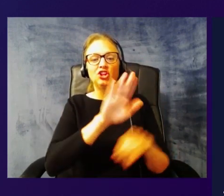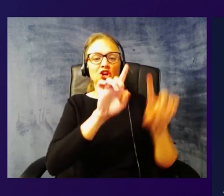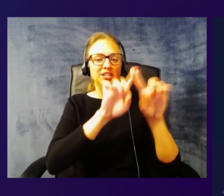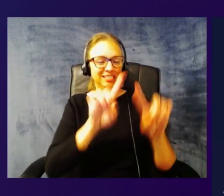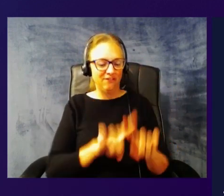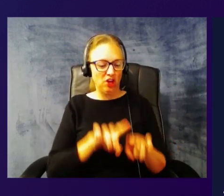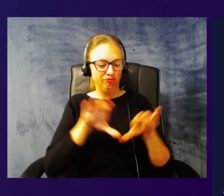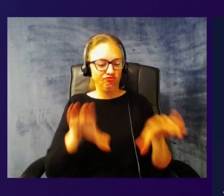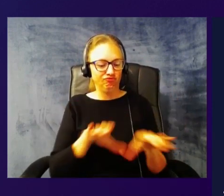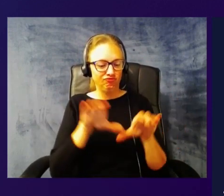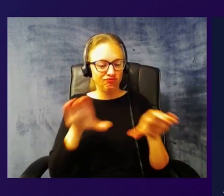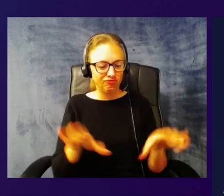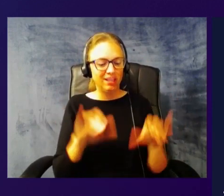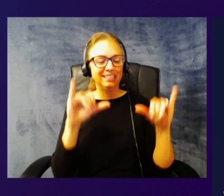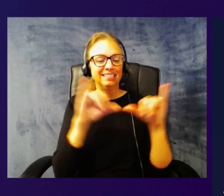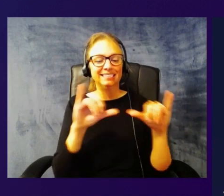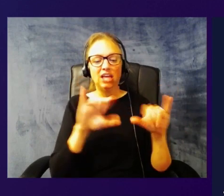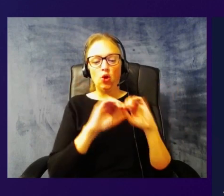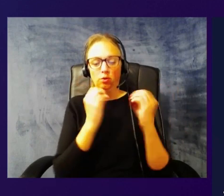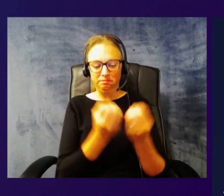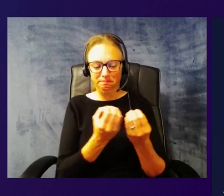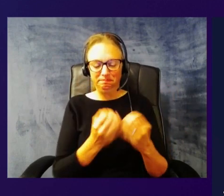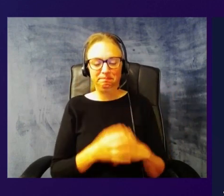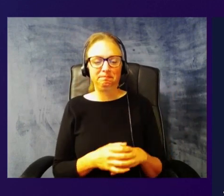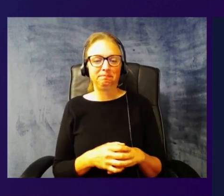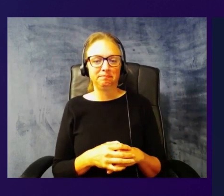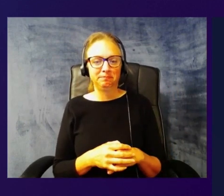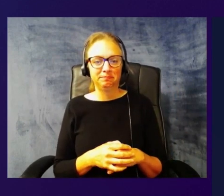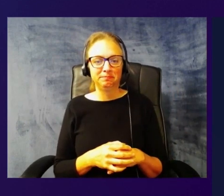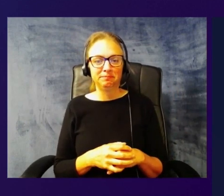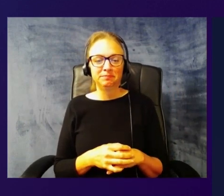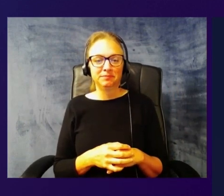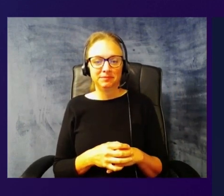activities to scale the organization.